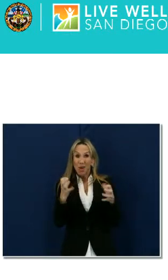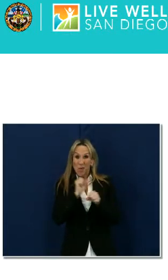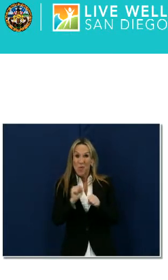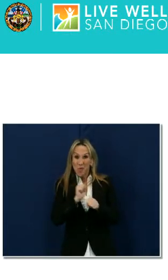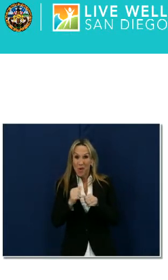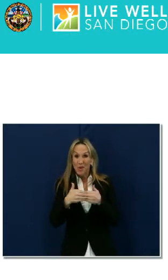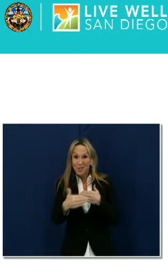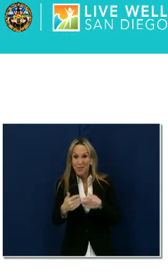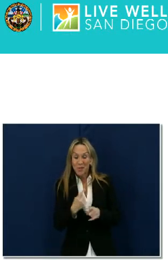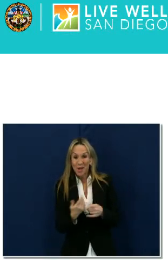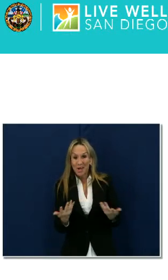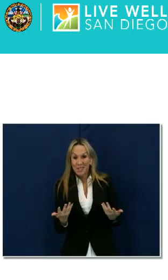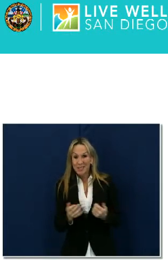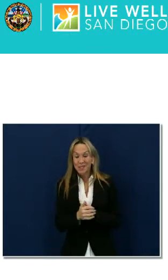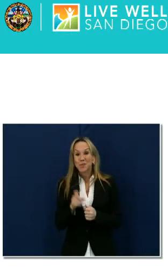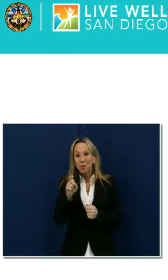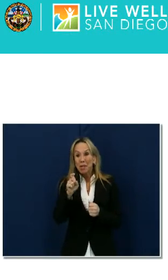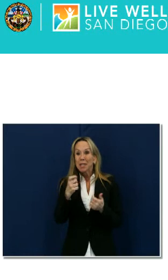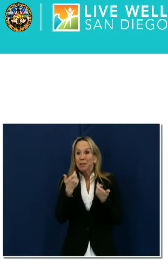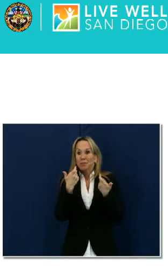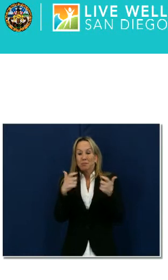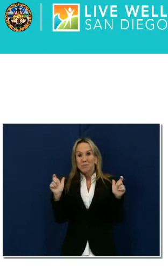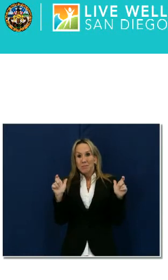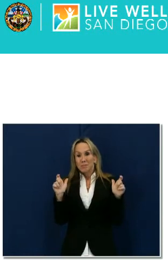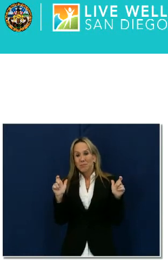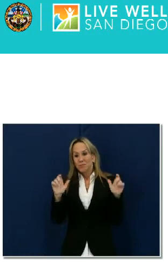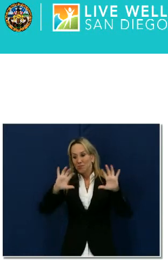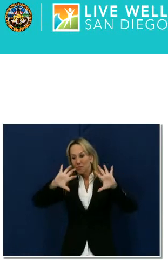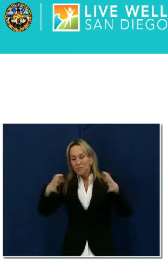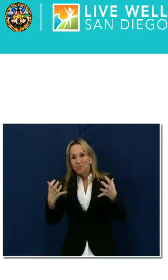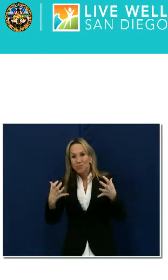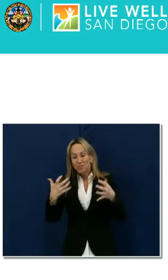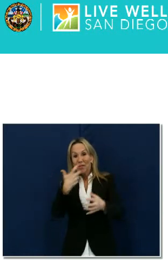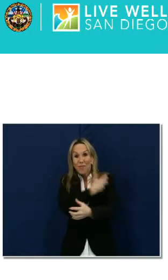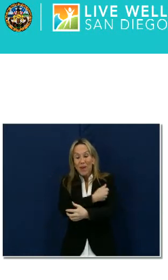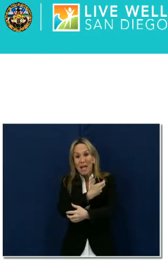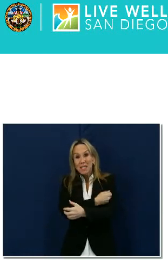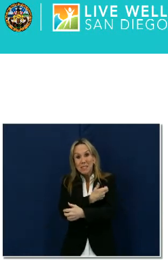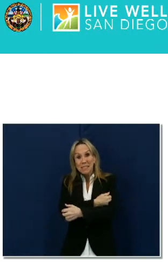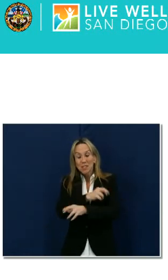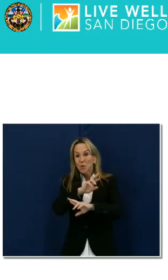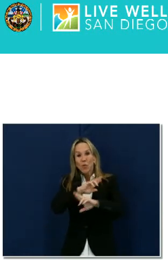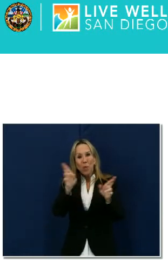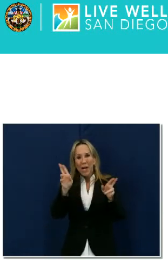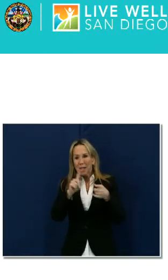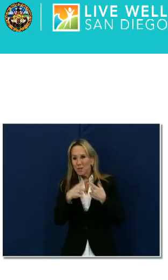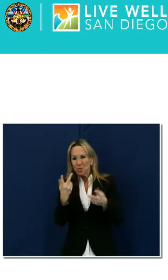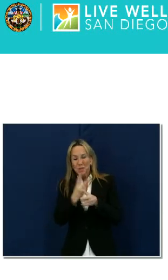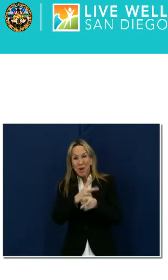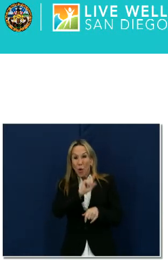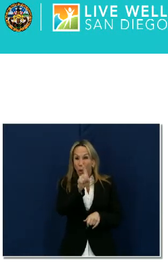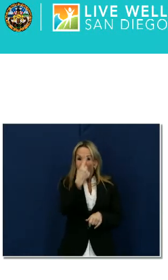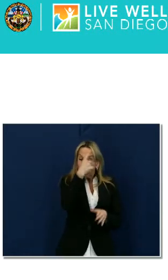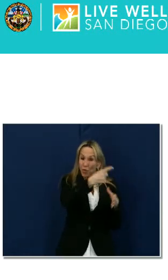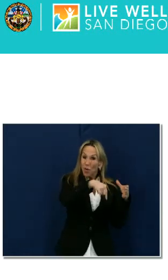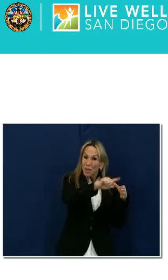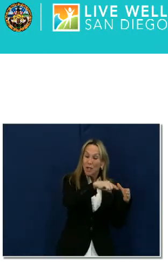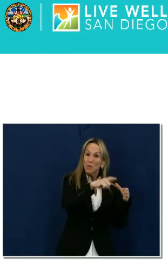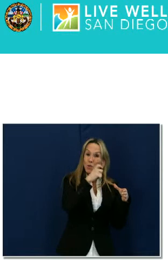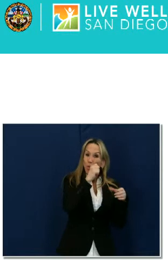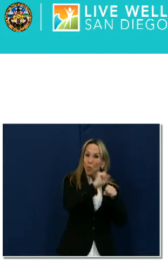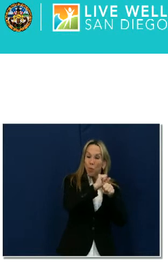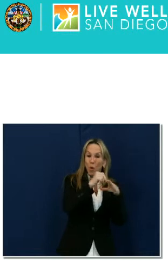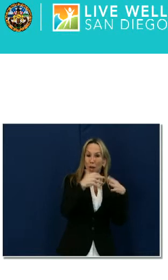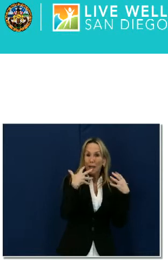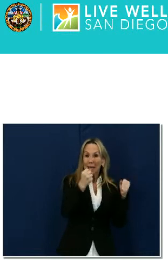do. We've got to get a significantly larger number of vaccines just to be able to cover our healthcare workers in acute care